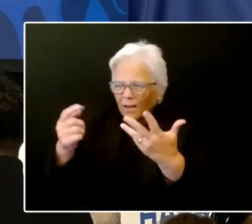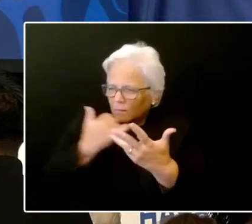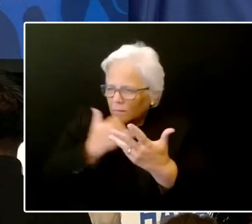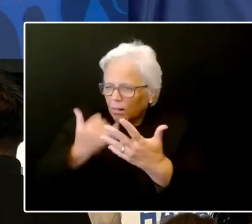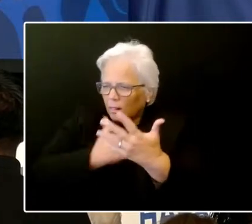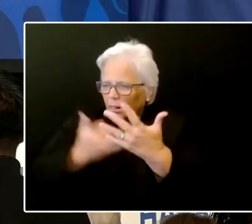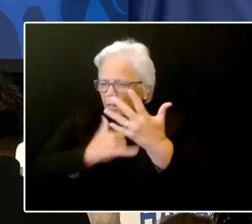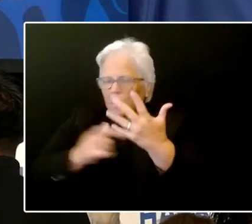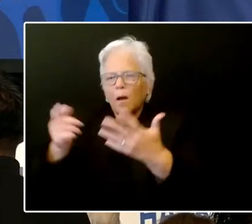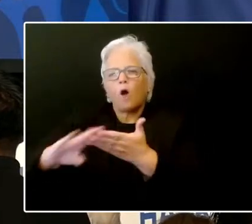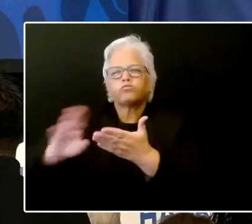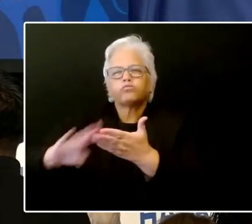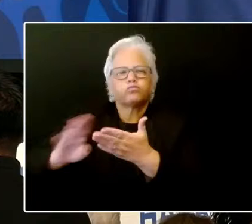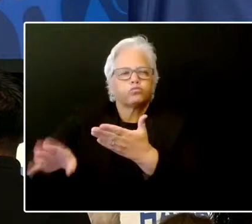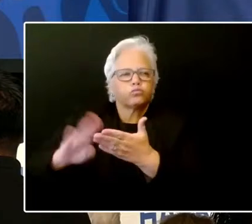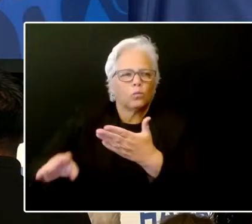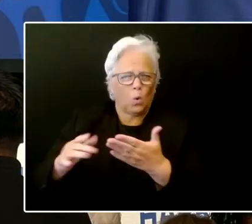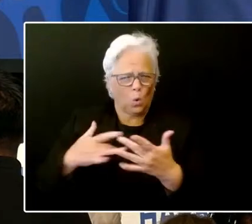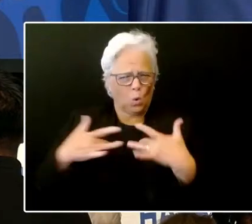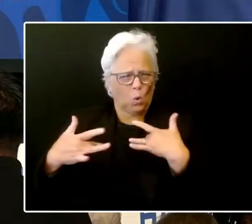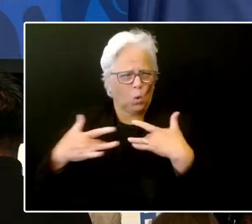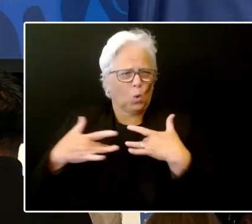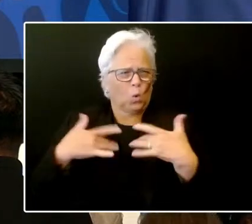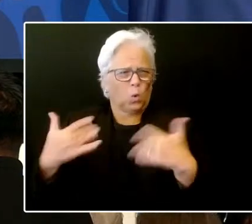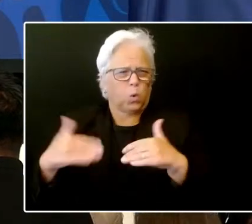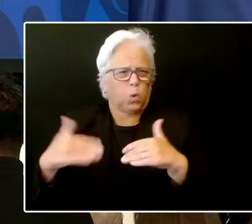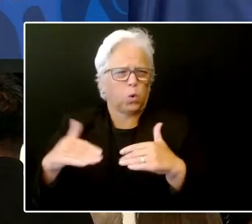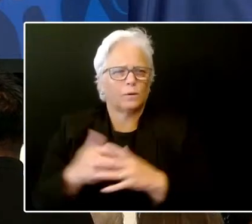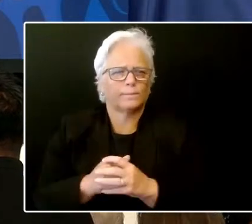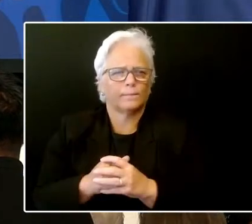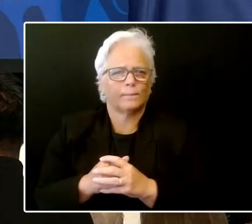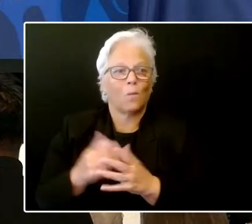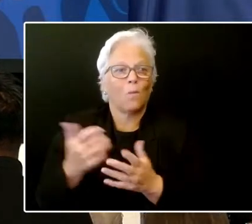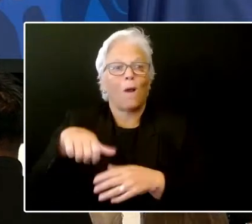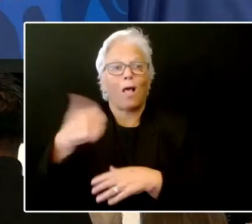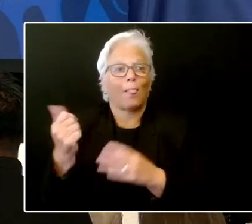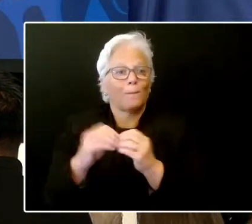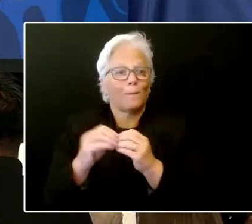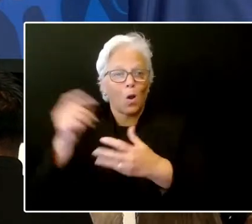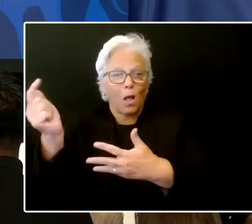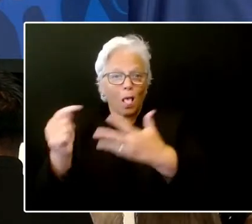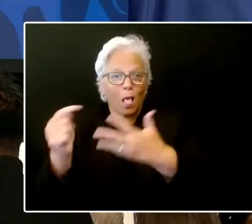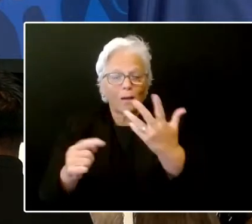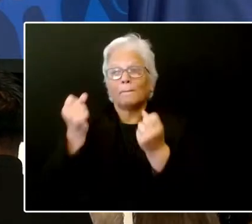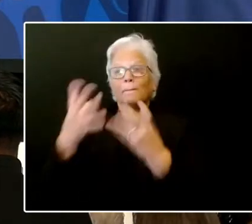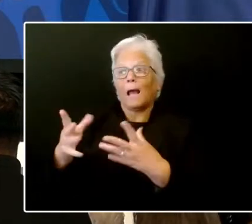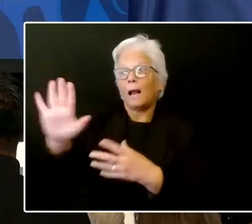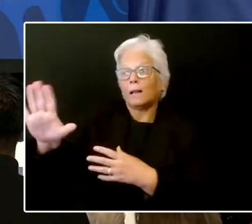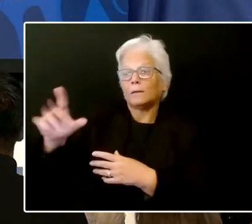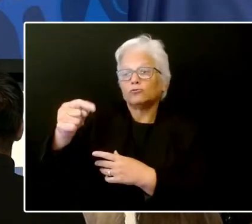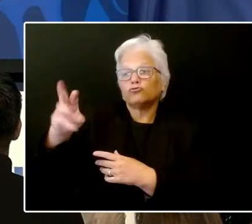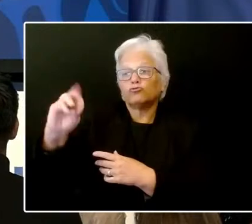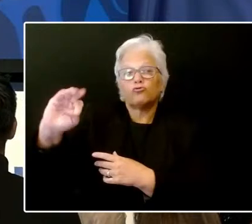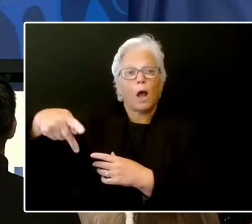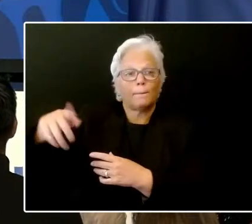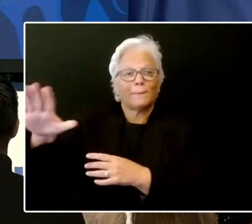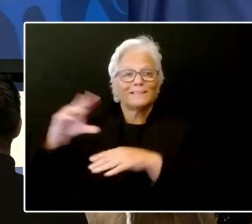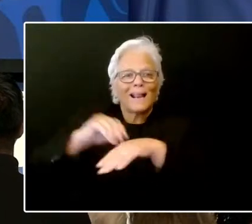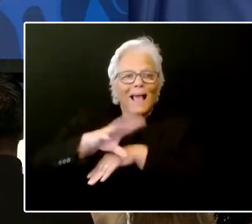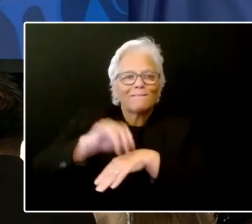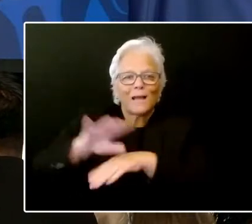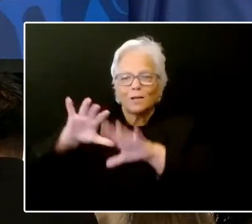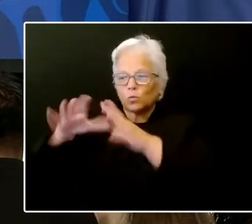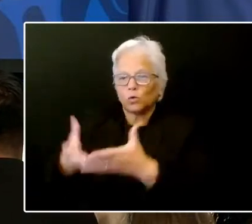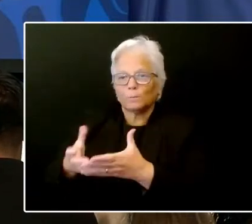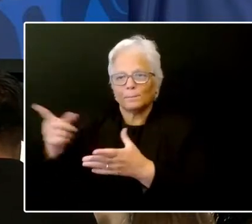the Department of Education, and end programs like Head Start.